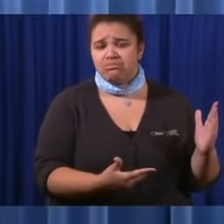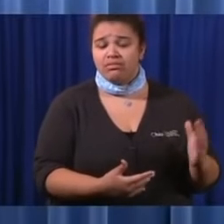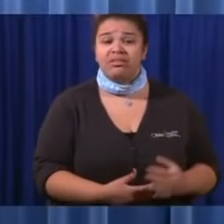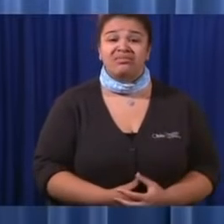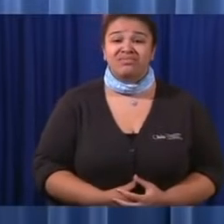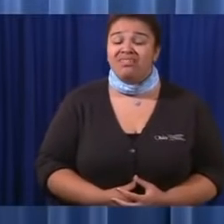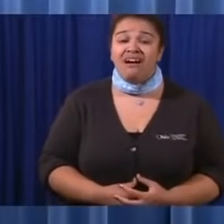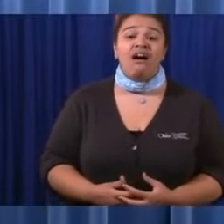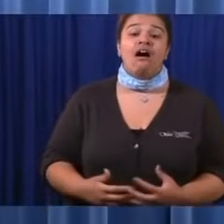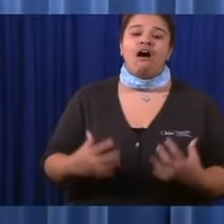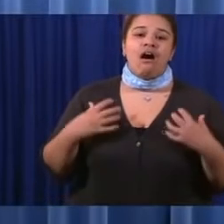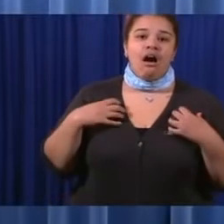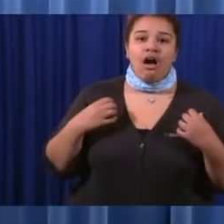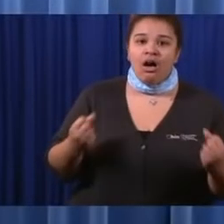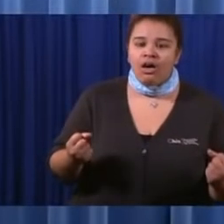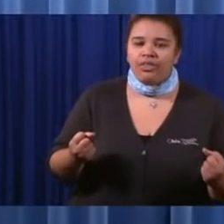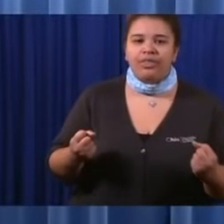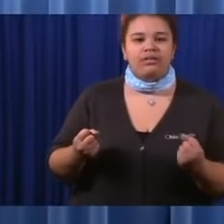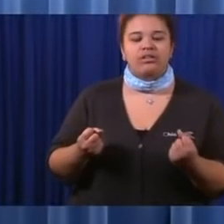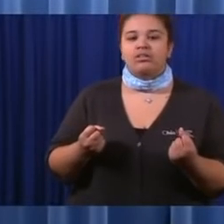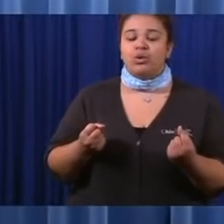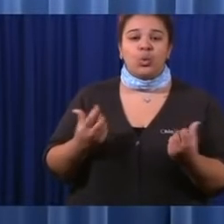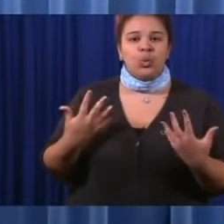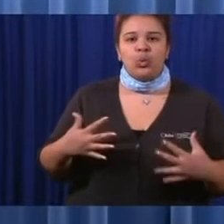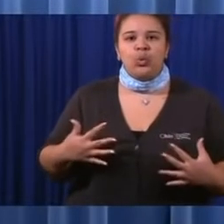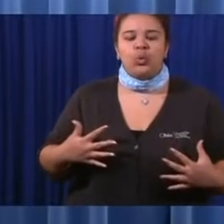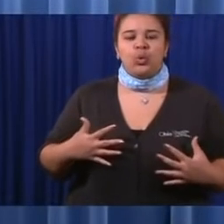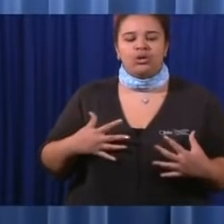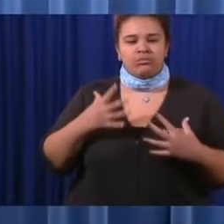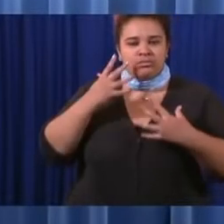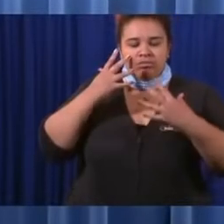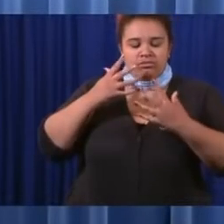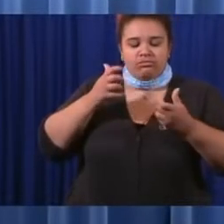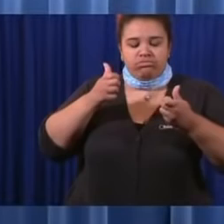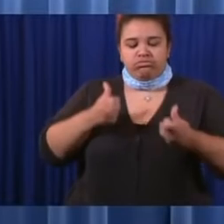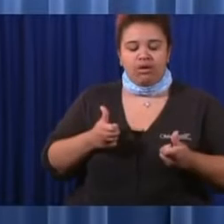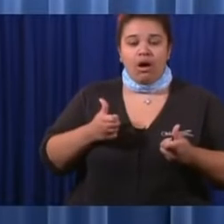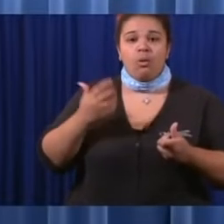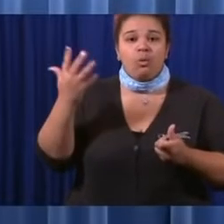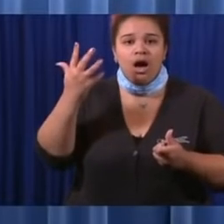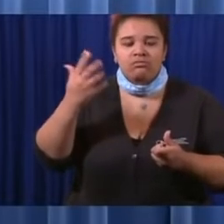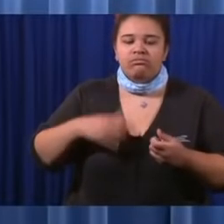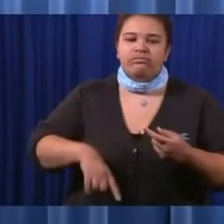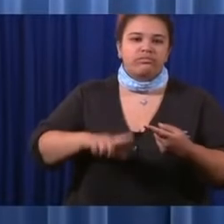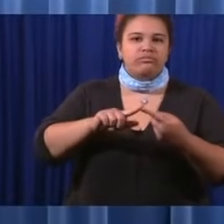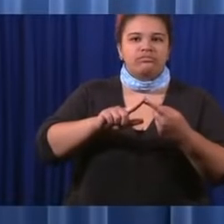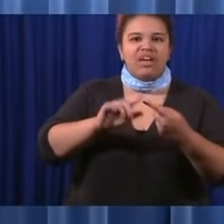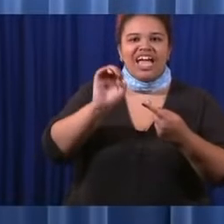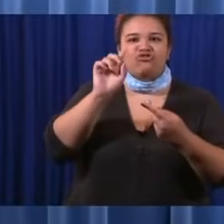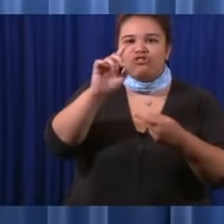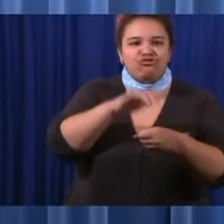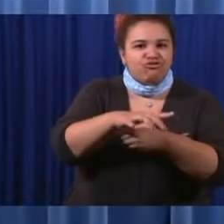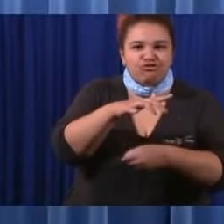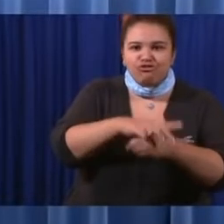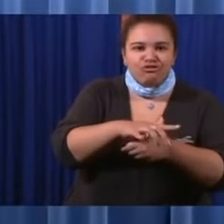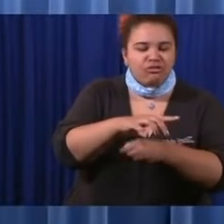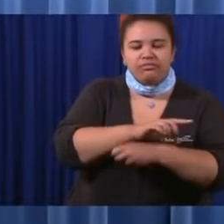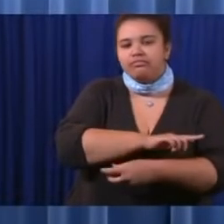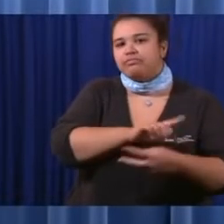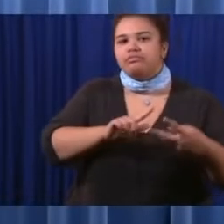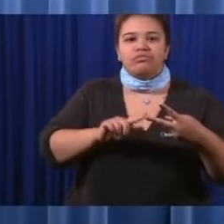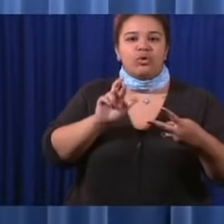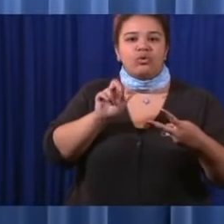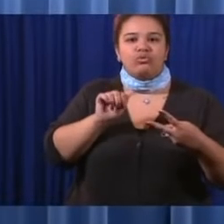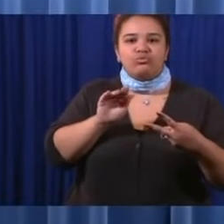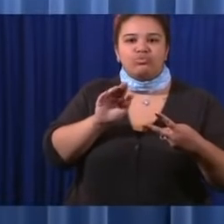health, certainly poverty, and there are other reasons, lack of education, but that race is a factor or the